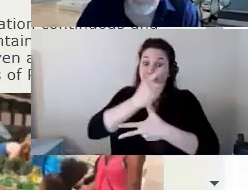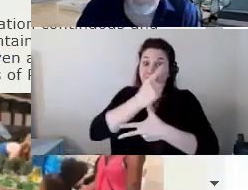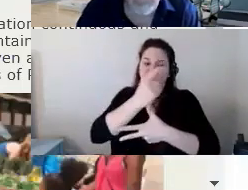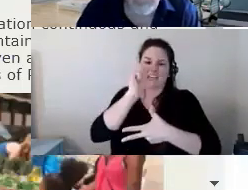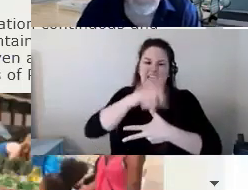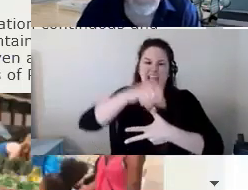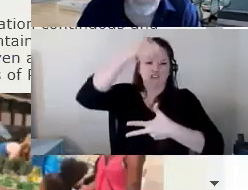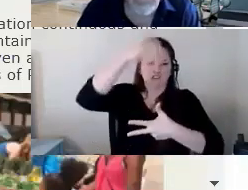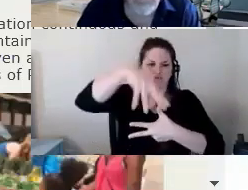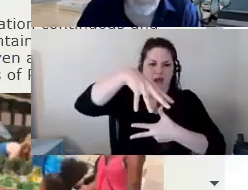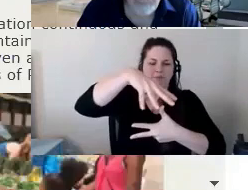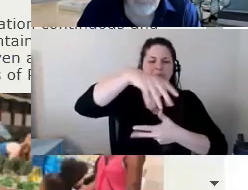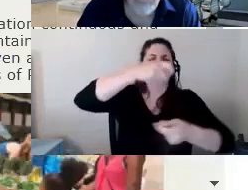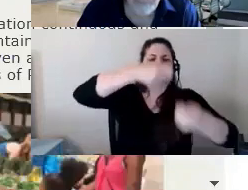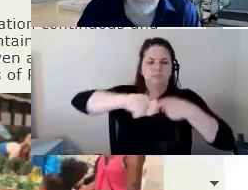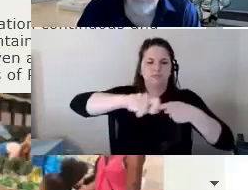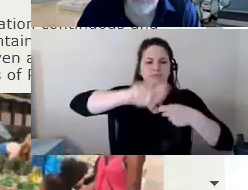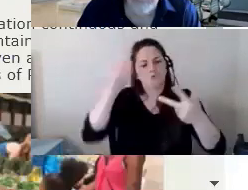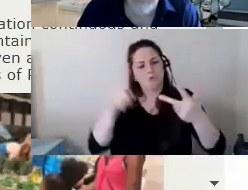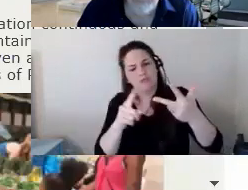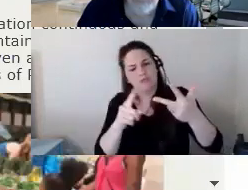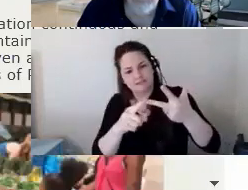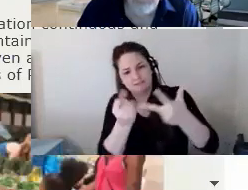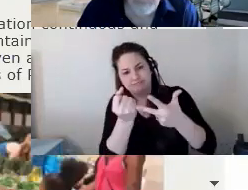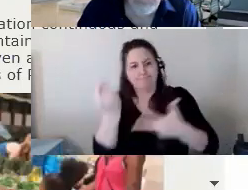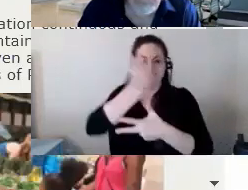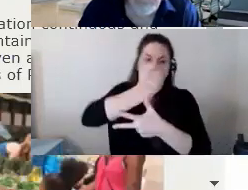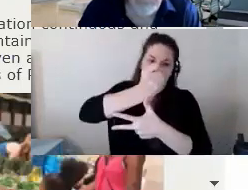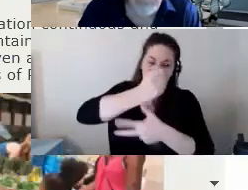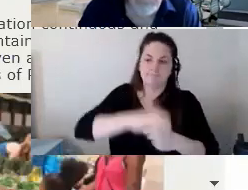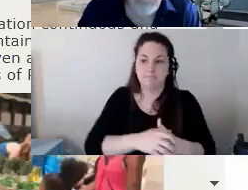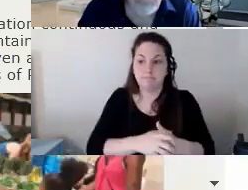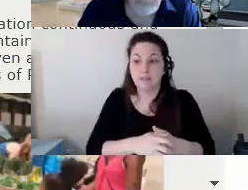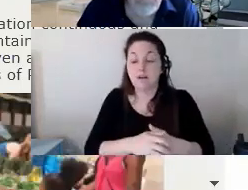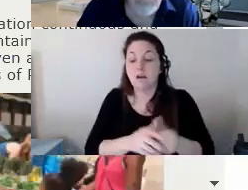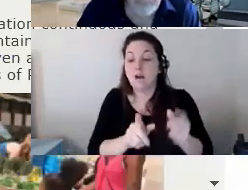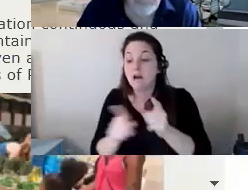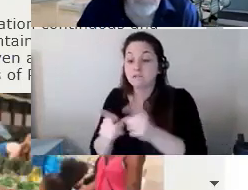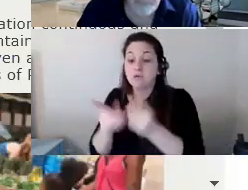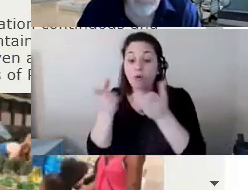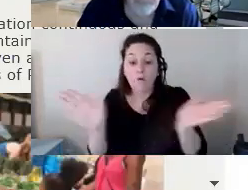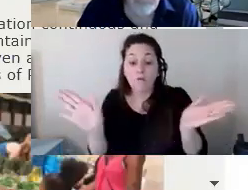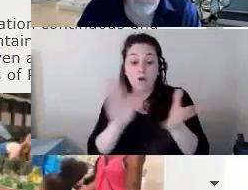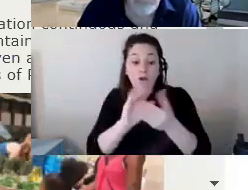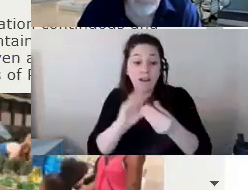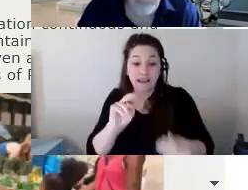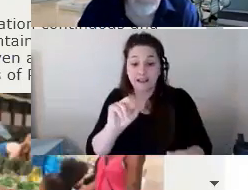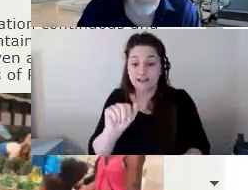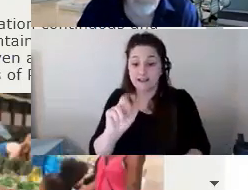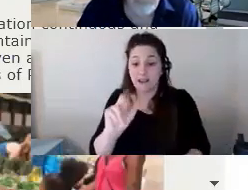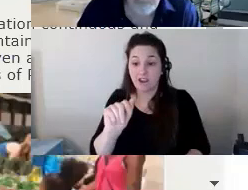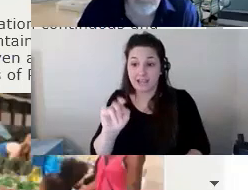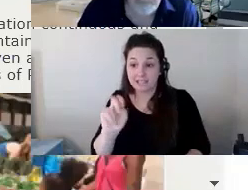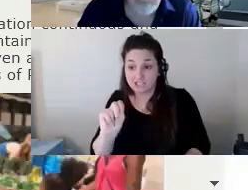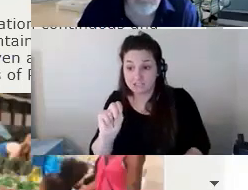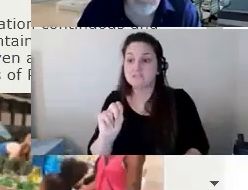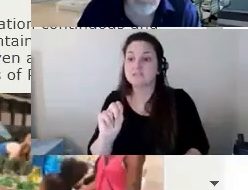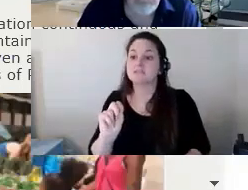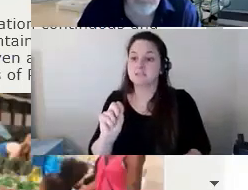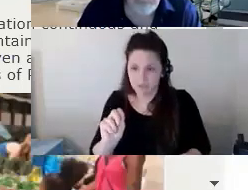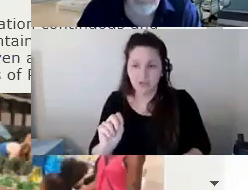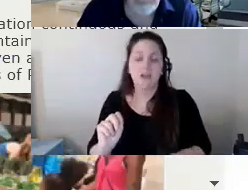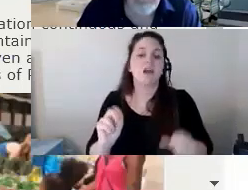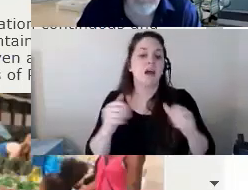that. Also, when you do your narration, the overall narration, we have many examples where two co-authors have